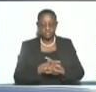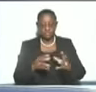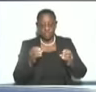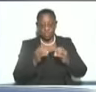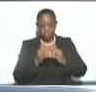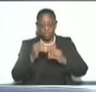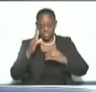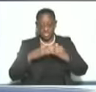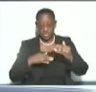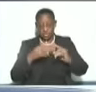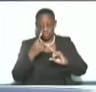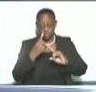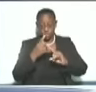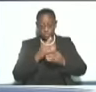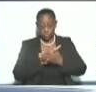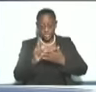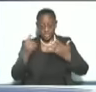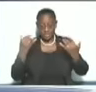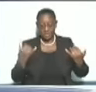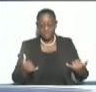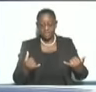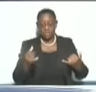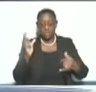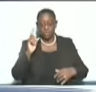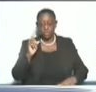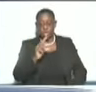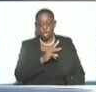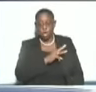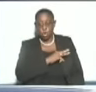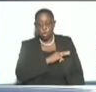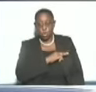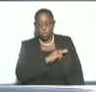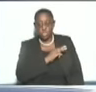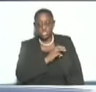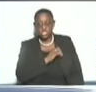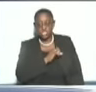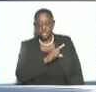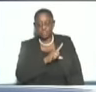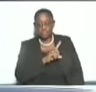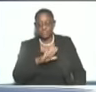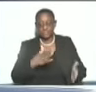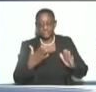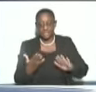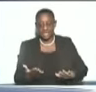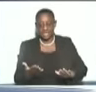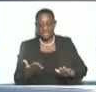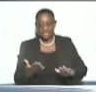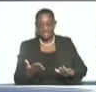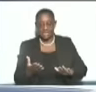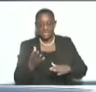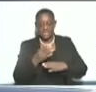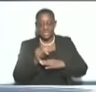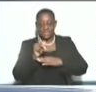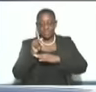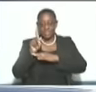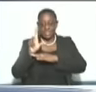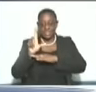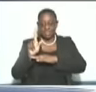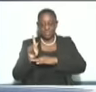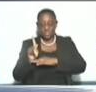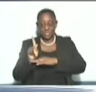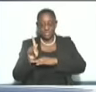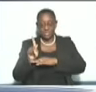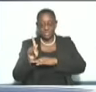Week now since former cabinet minister and parliamentarian the late Obi Wilshcombe passed away. Officials of his beloved Progressive Liberal Party,